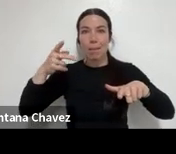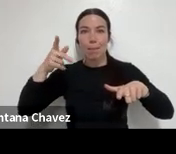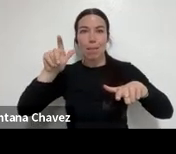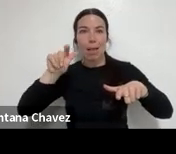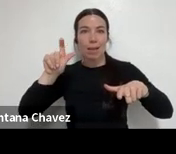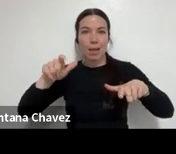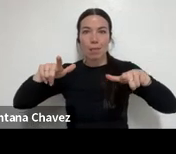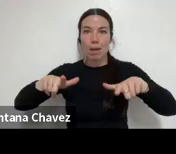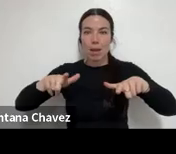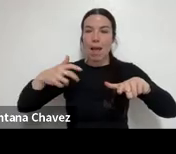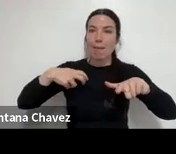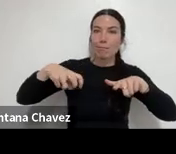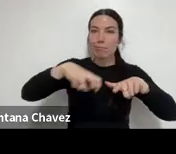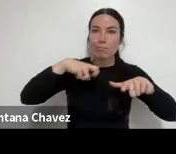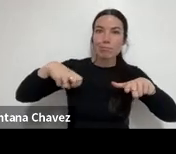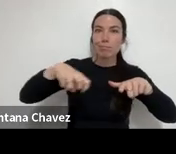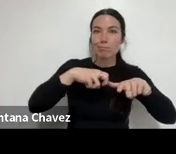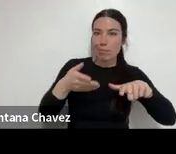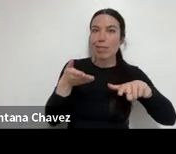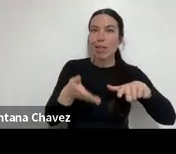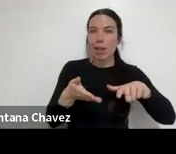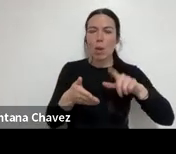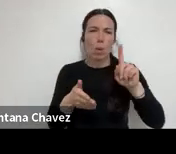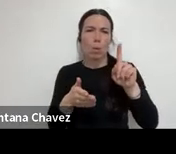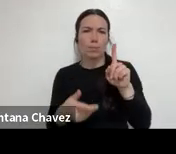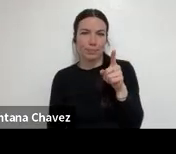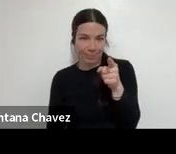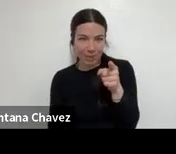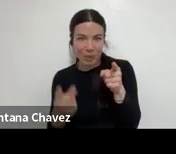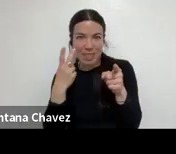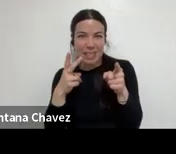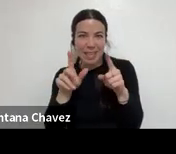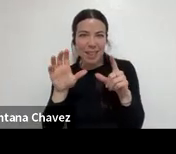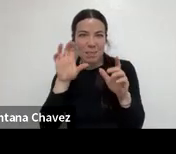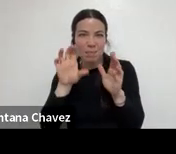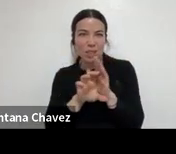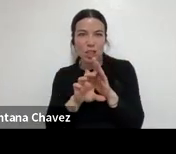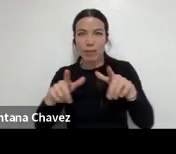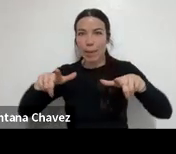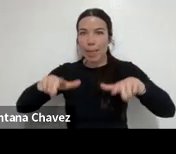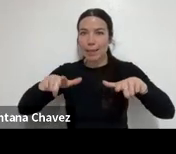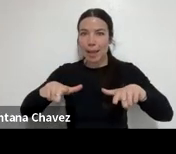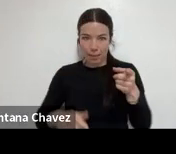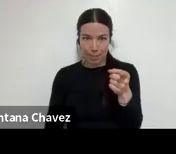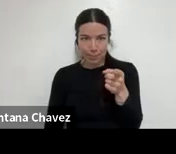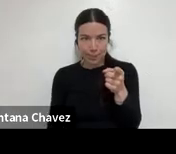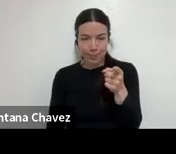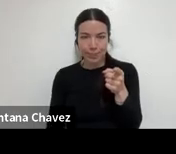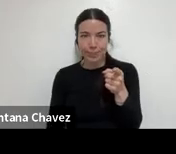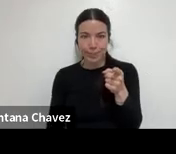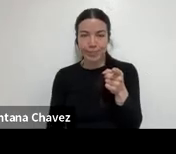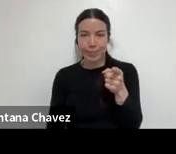go, oh, sorry. Let's have a look. Here is the central piazza. And so twice a